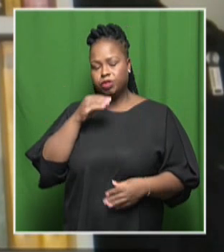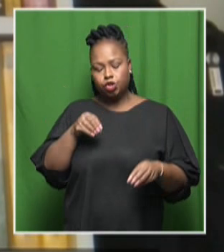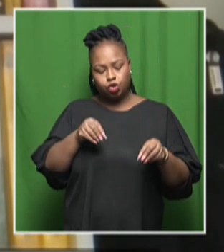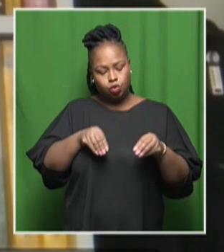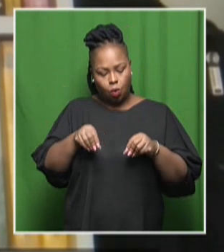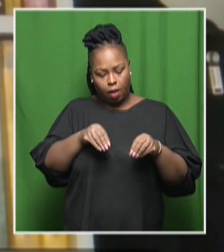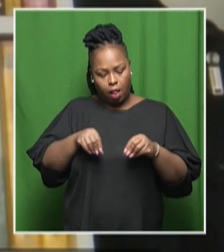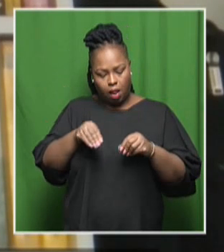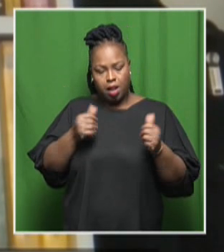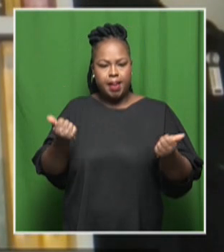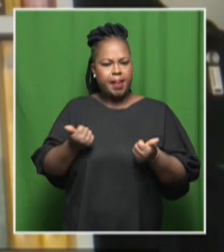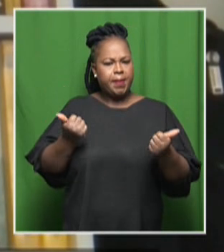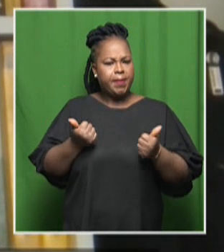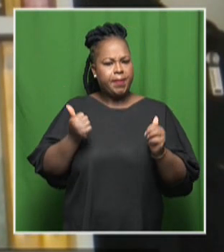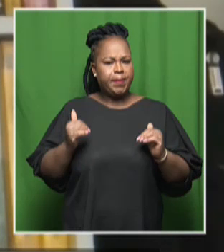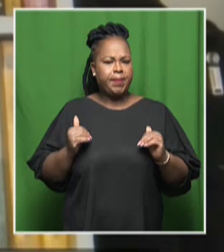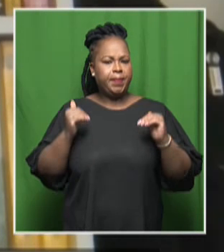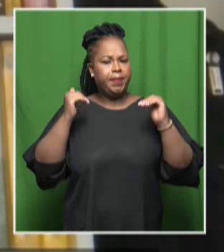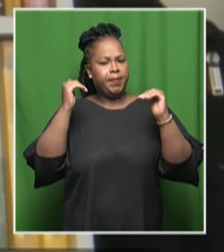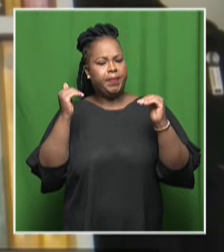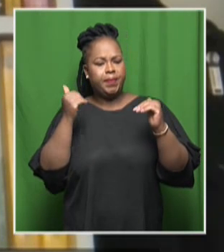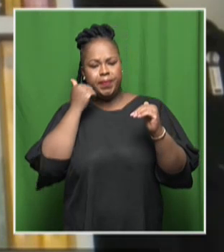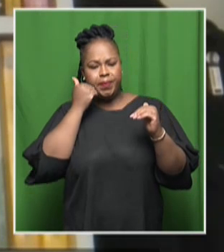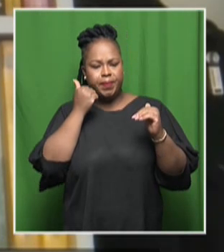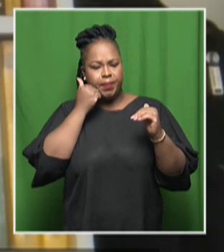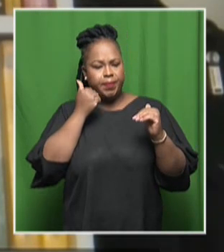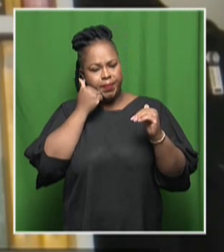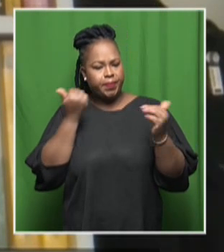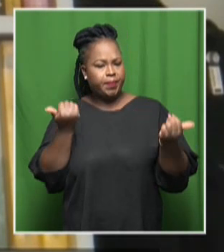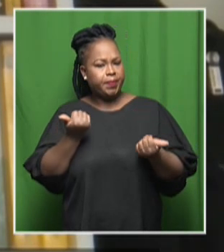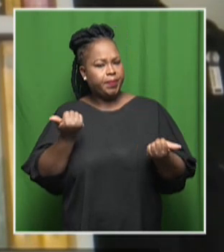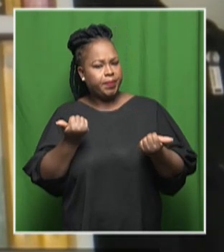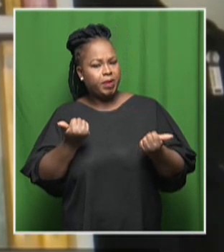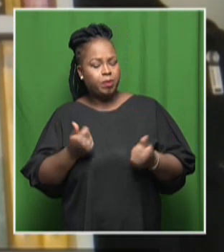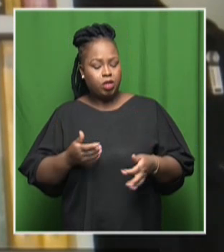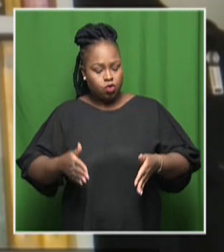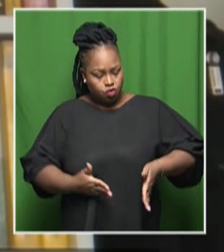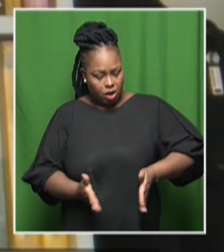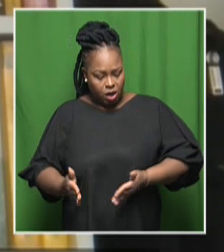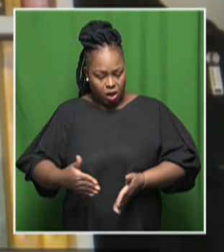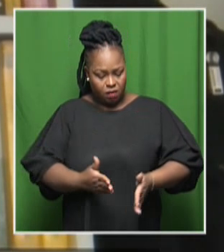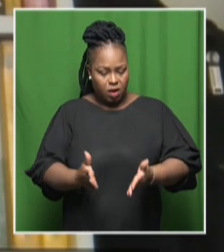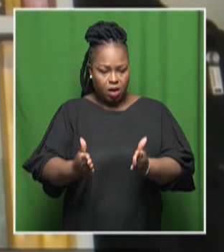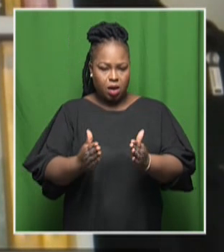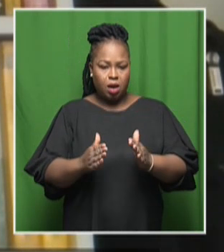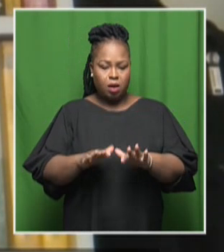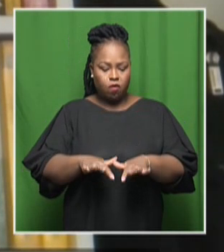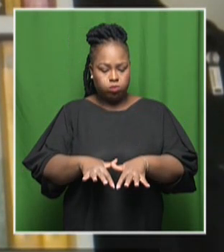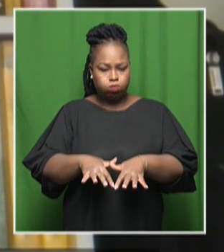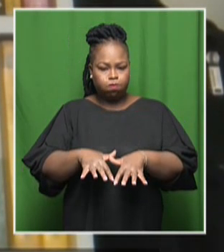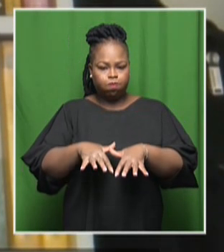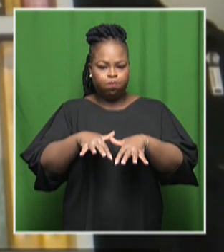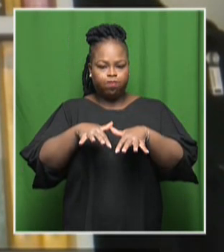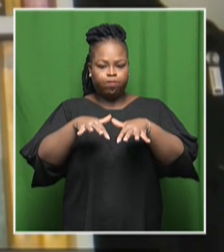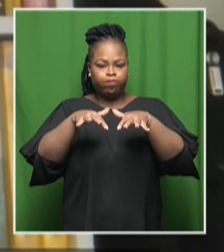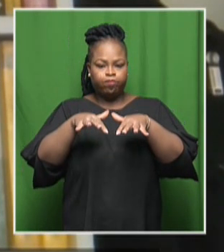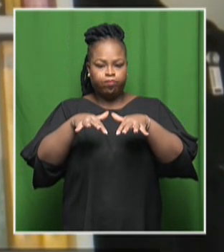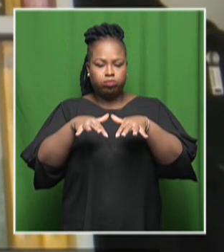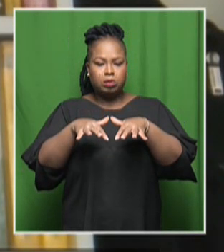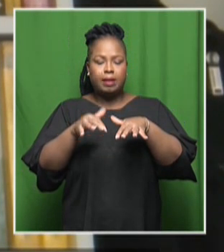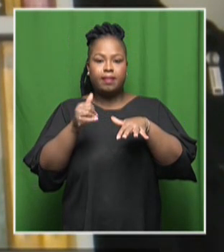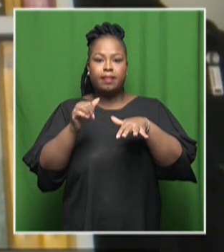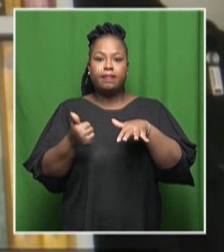moisture levels were already very high, soils were already saturated, the river levels were already high, and then suddenly we have